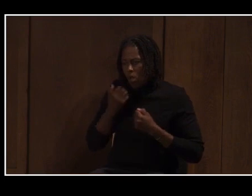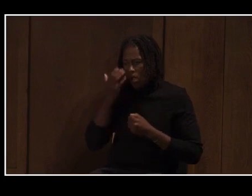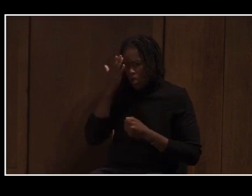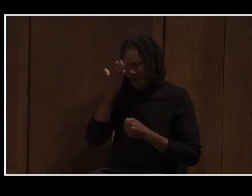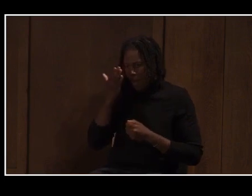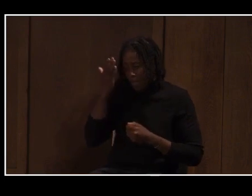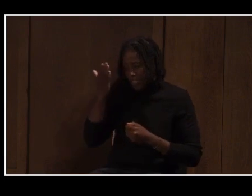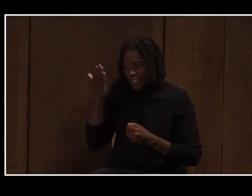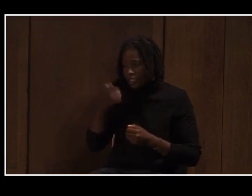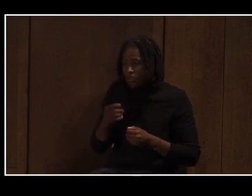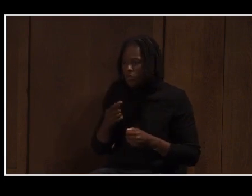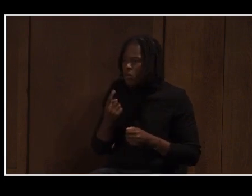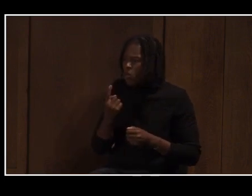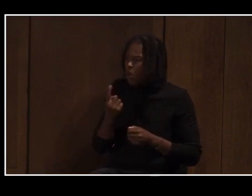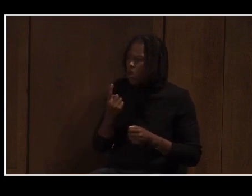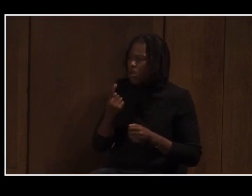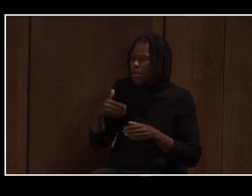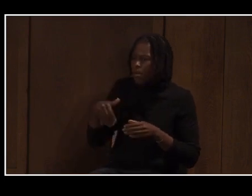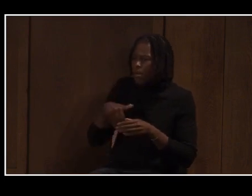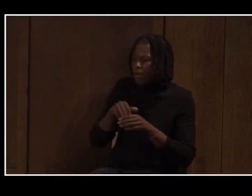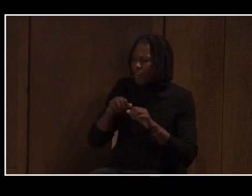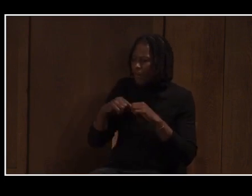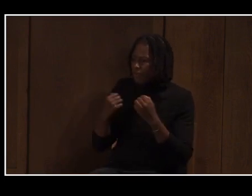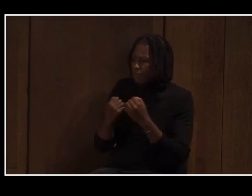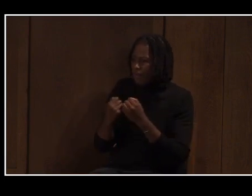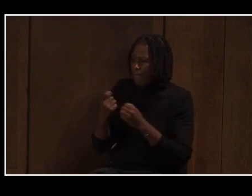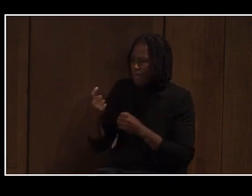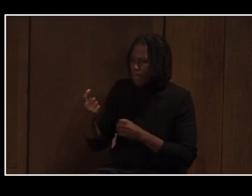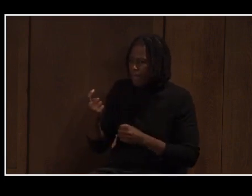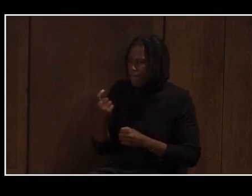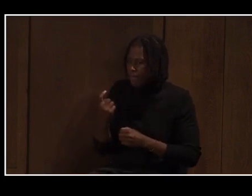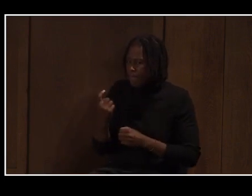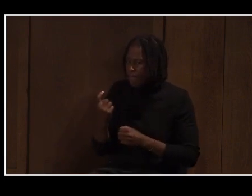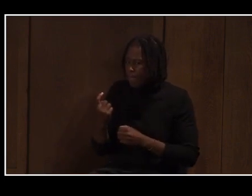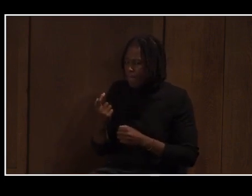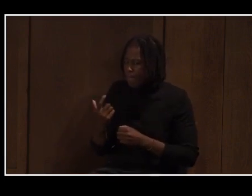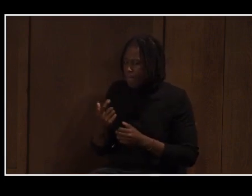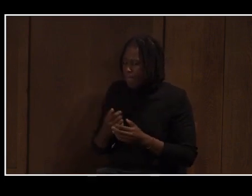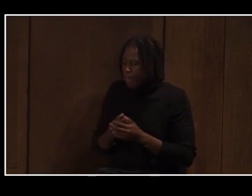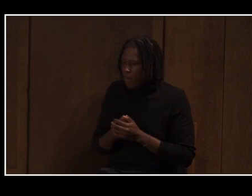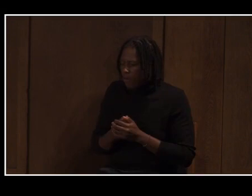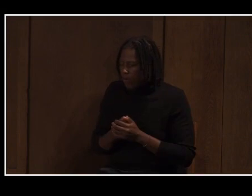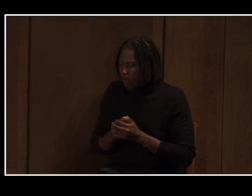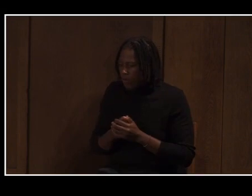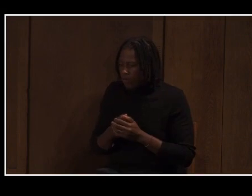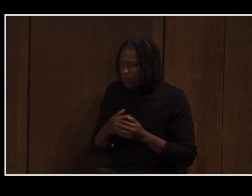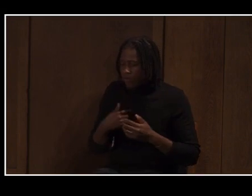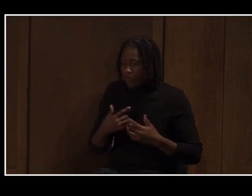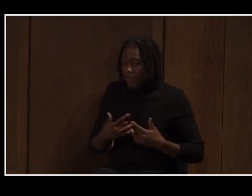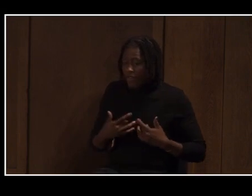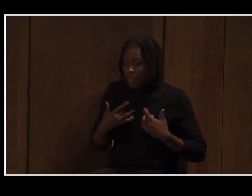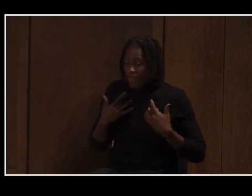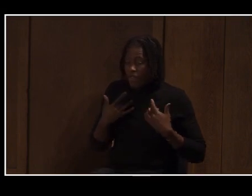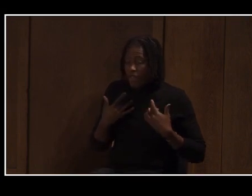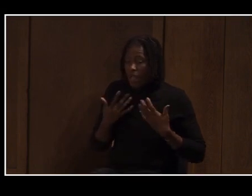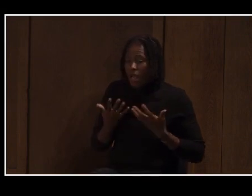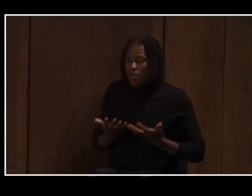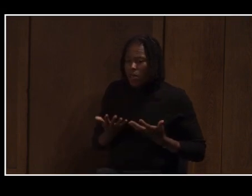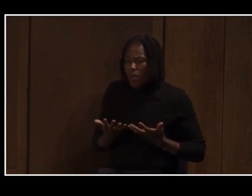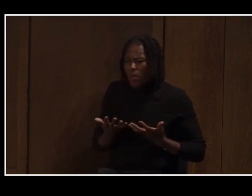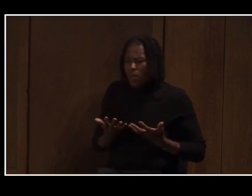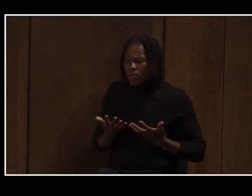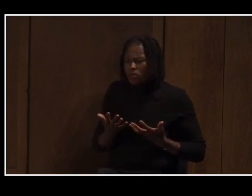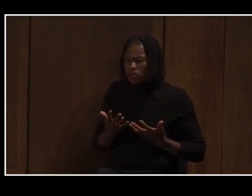member of my team is here, Jessica Taylor, and I feel that what we are trying to do at the moment is